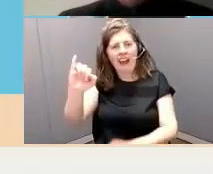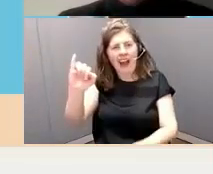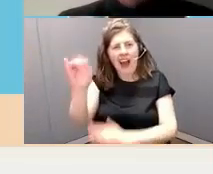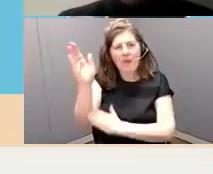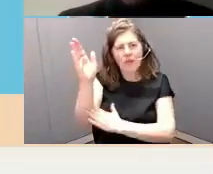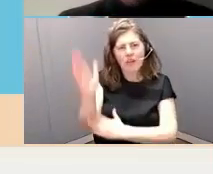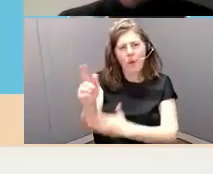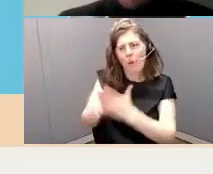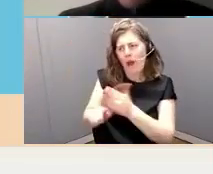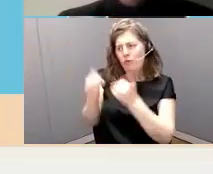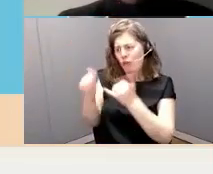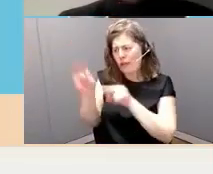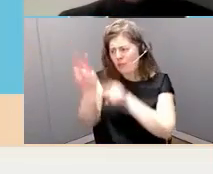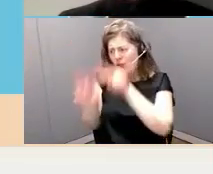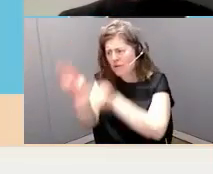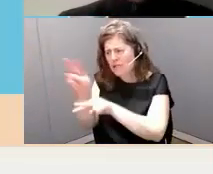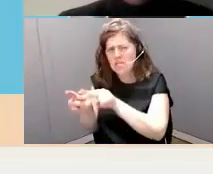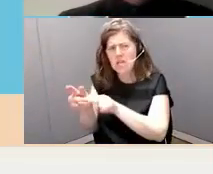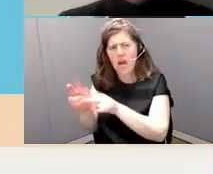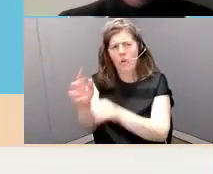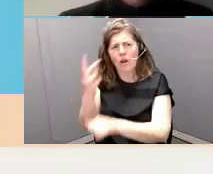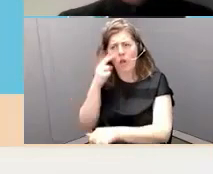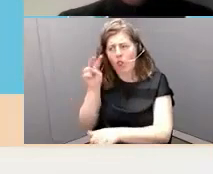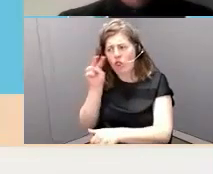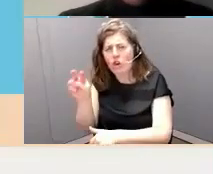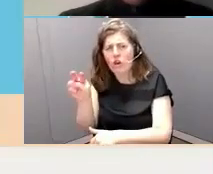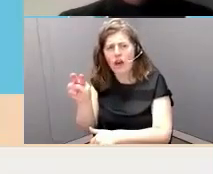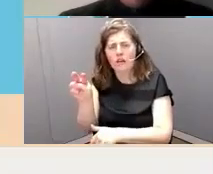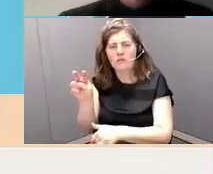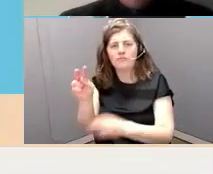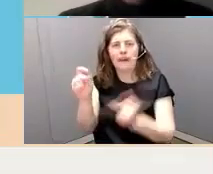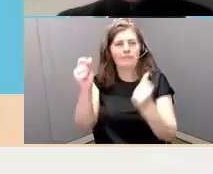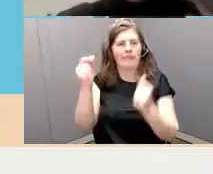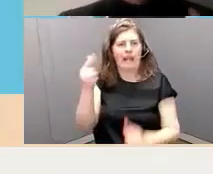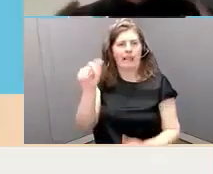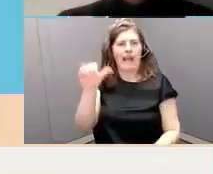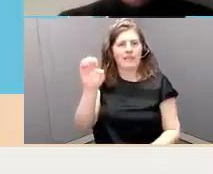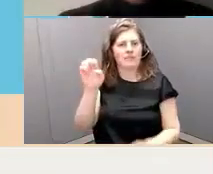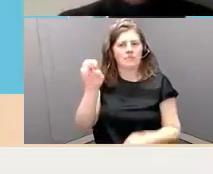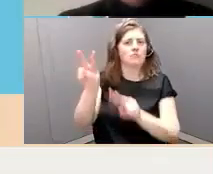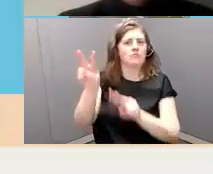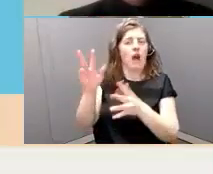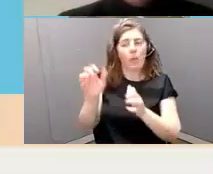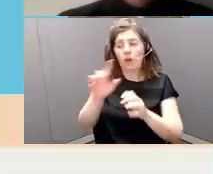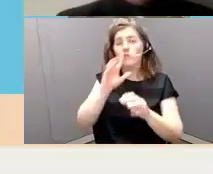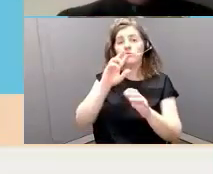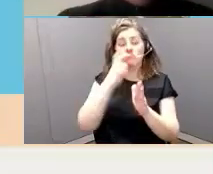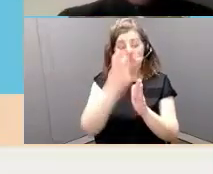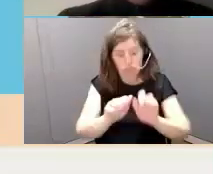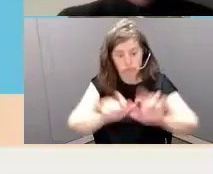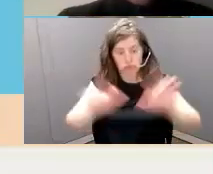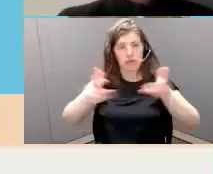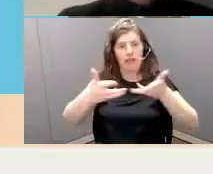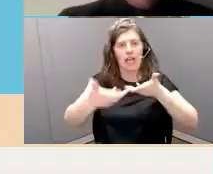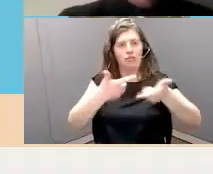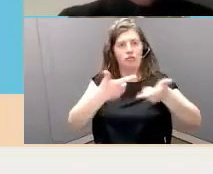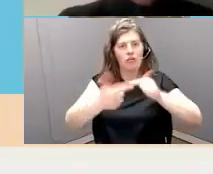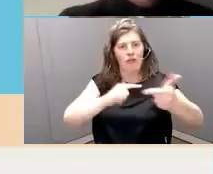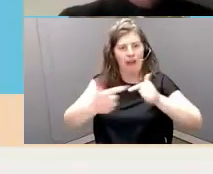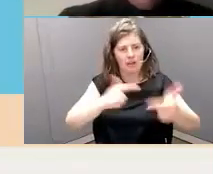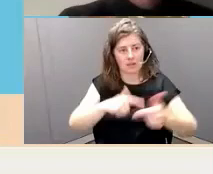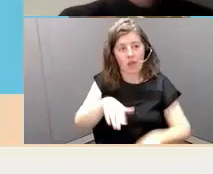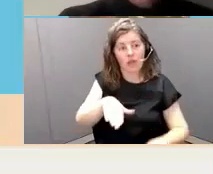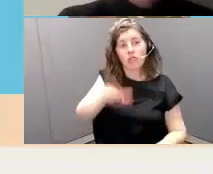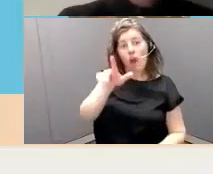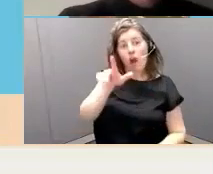that I'm currently browsing. I don't want to look at it at a glance. I want to interact with it. So in the top